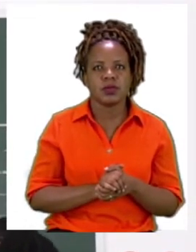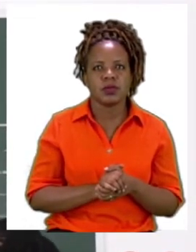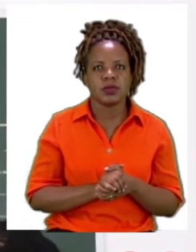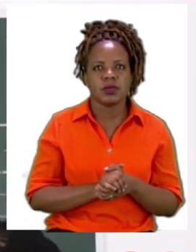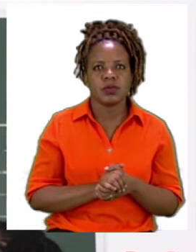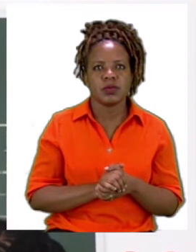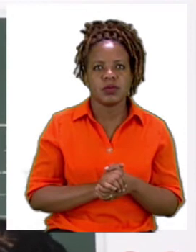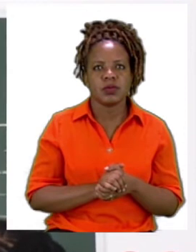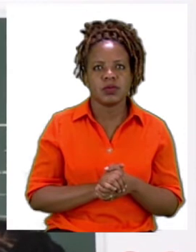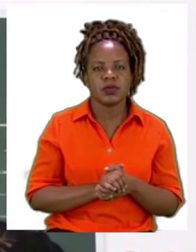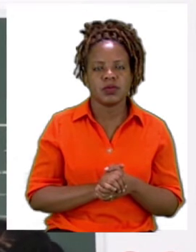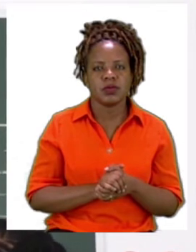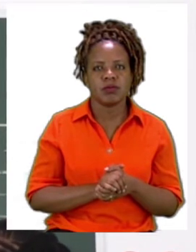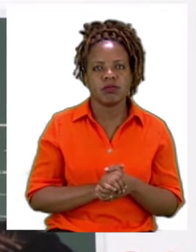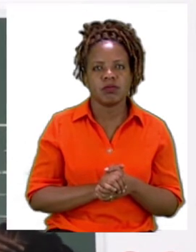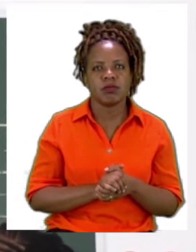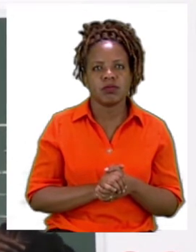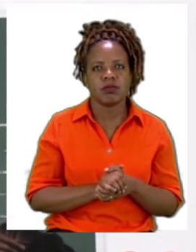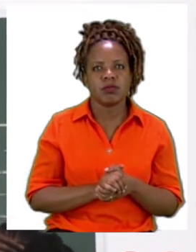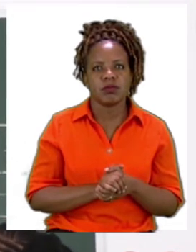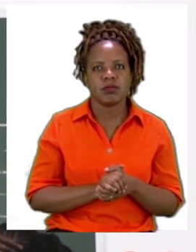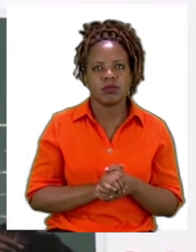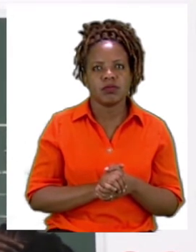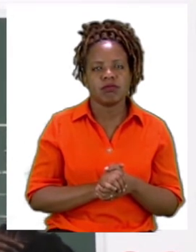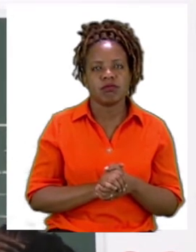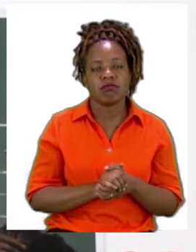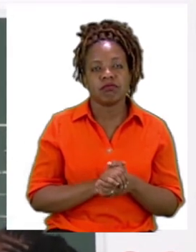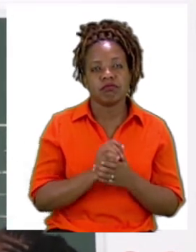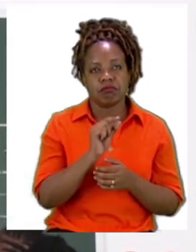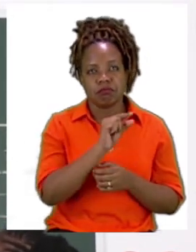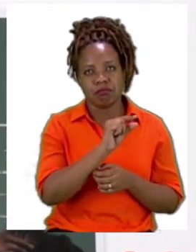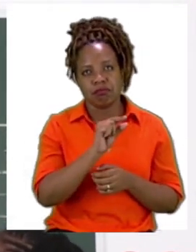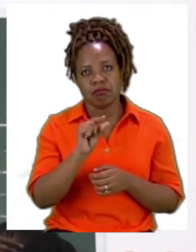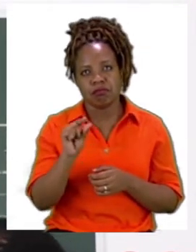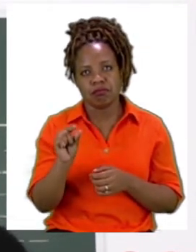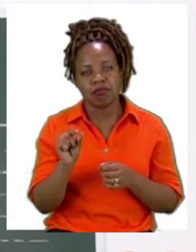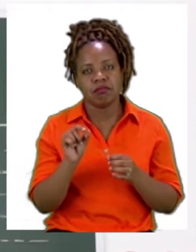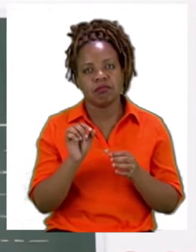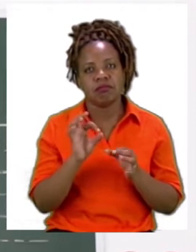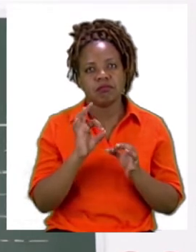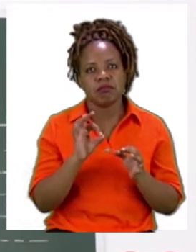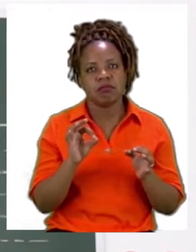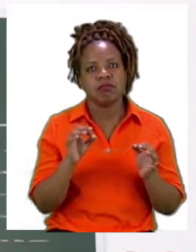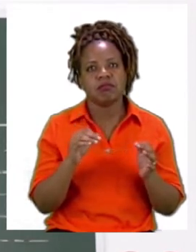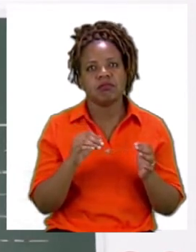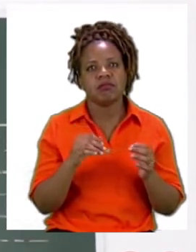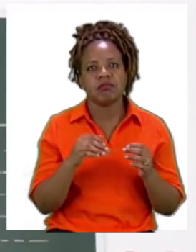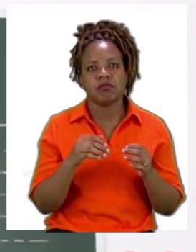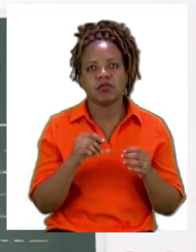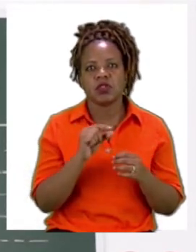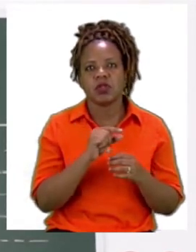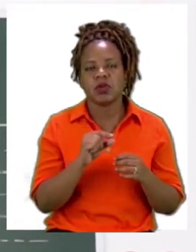And we have completed our sentence. Now, because we have completed our